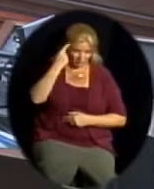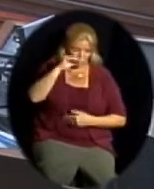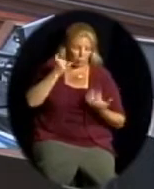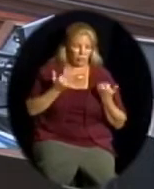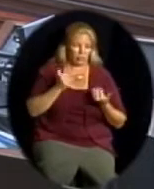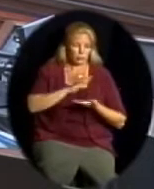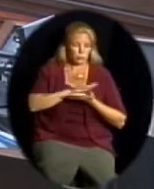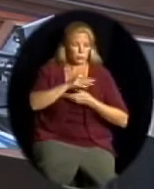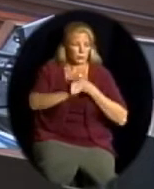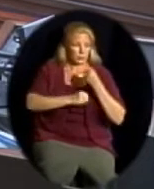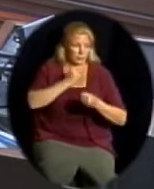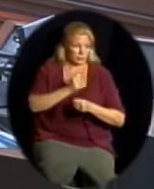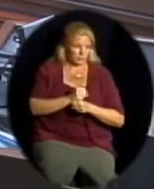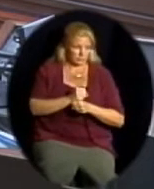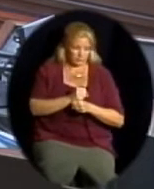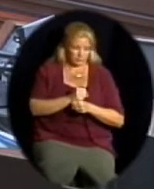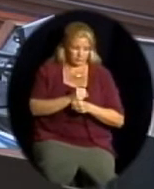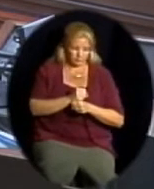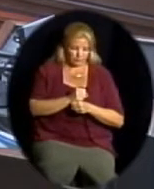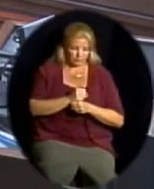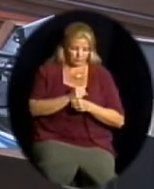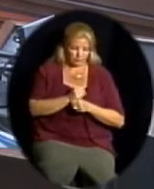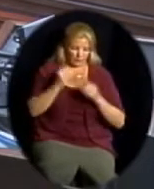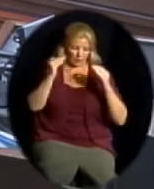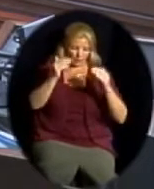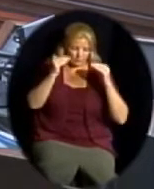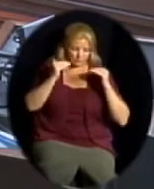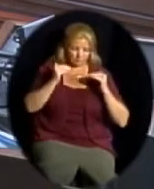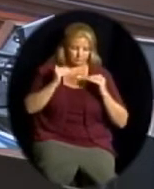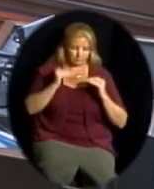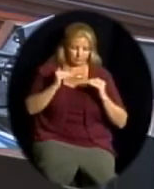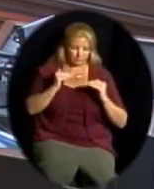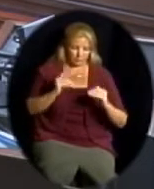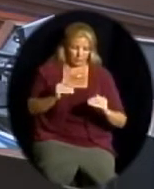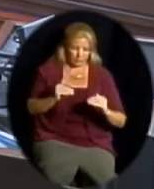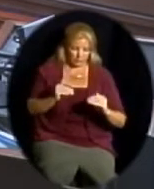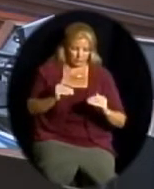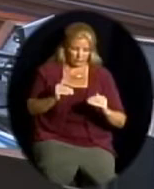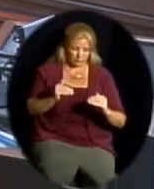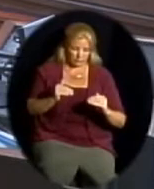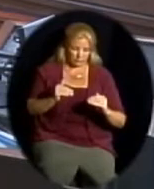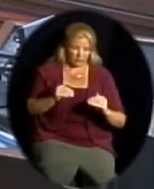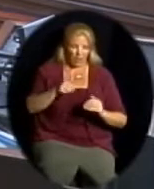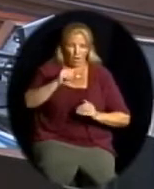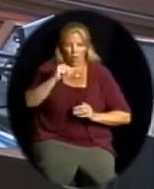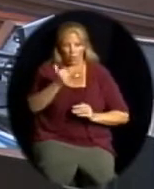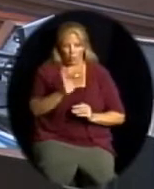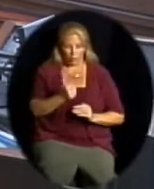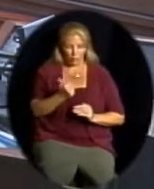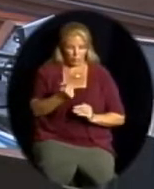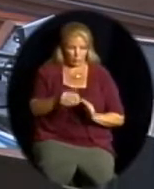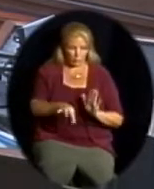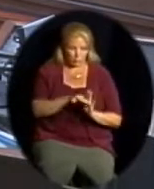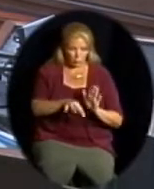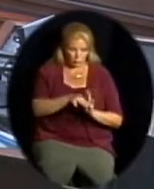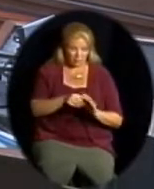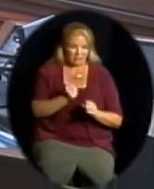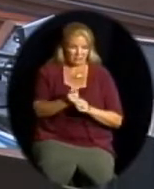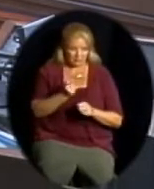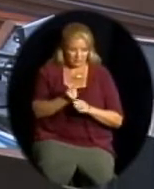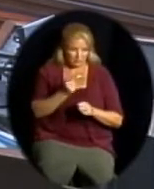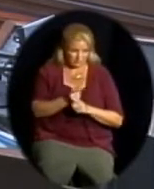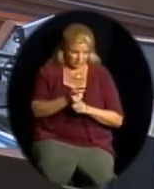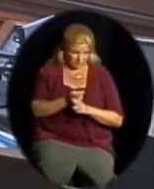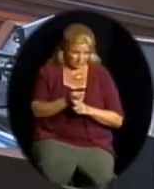Item 1.06 are a number of other various appointments, annual appointments that we make. Do we have